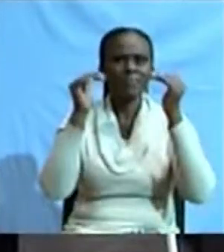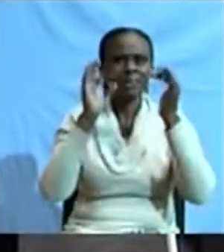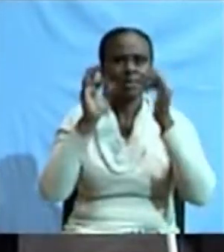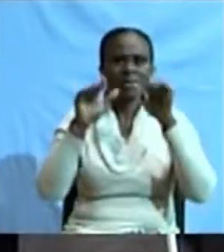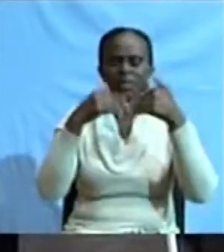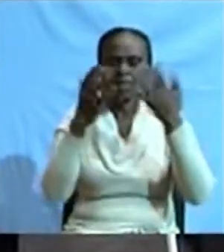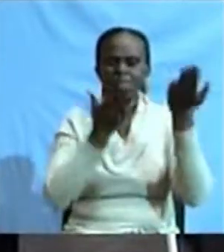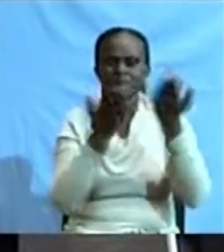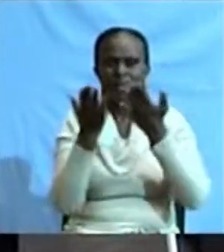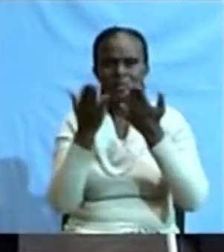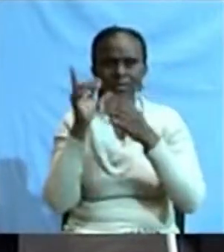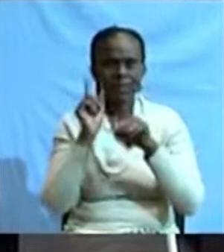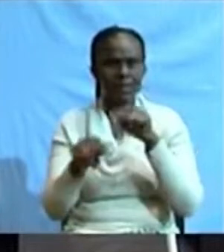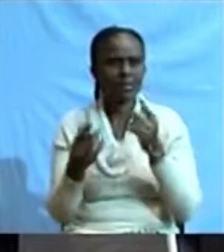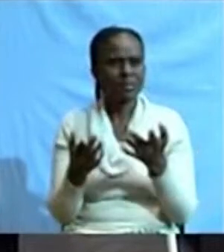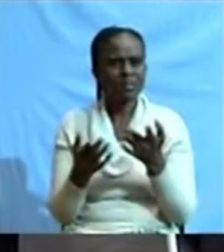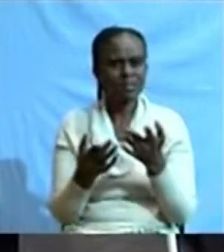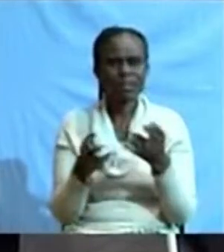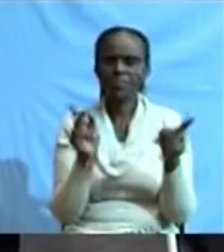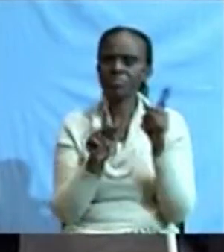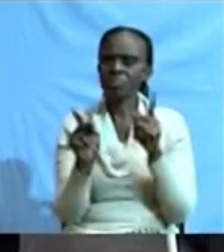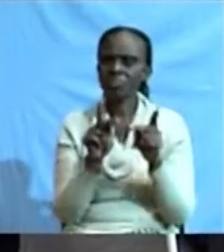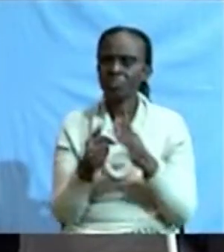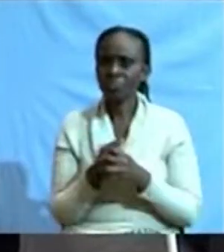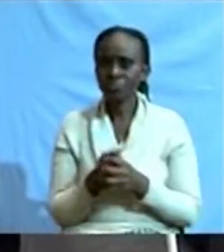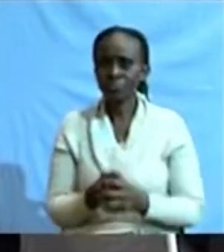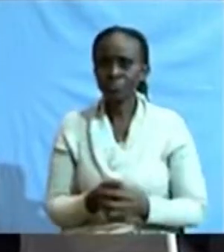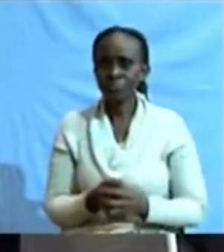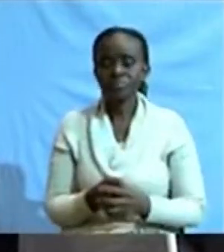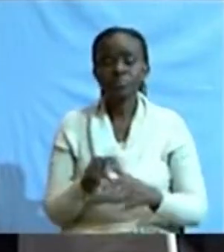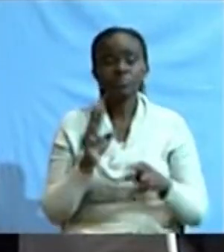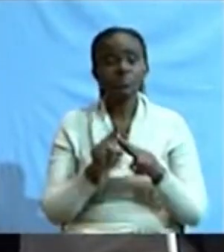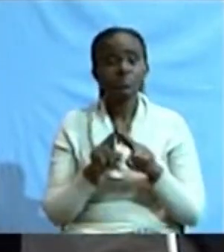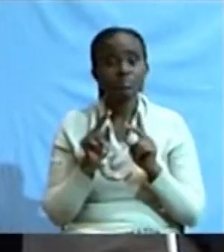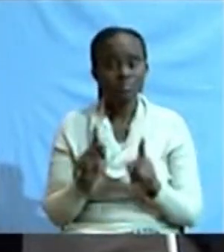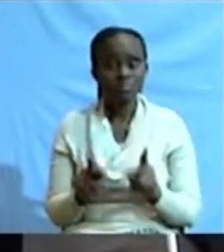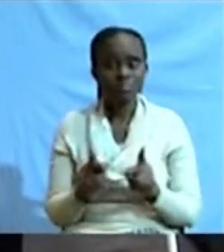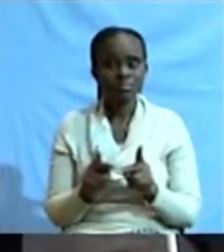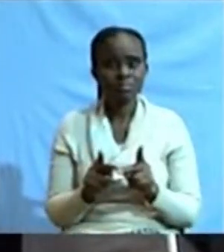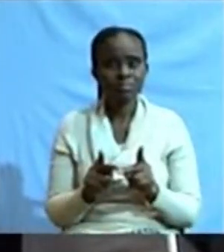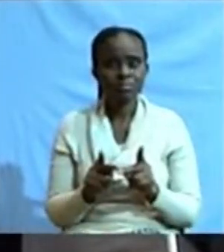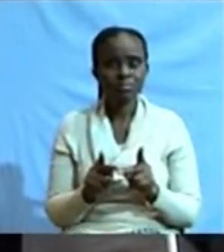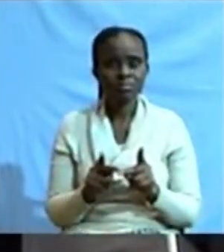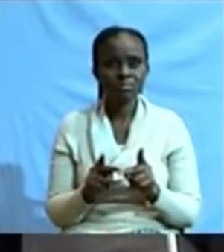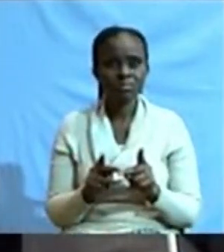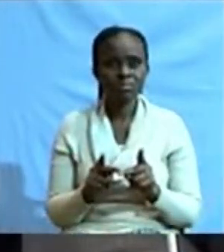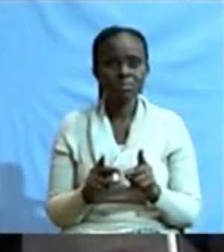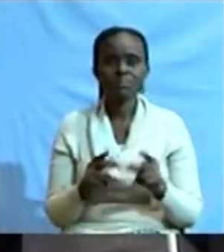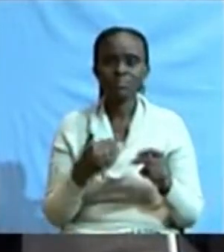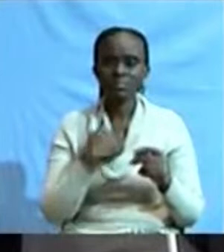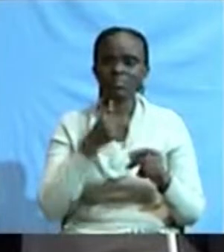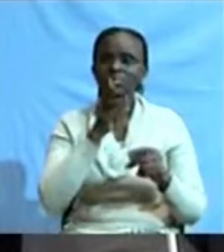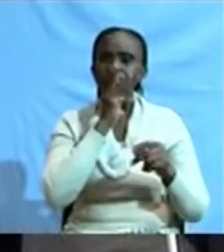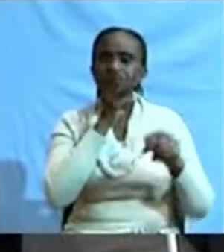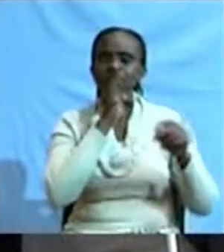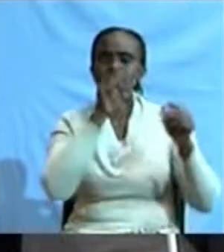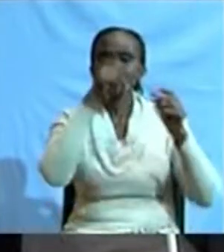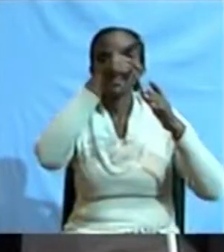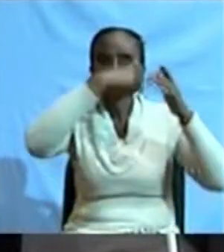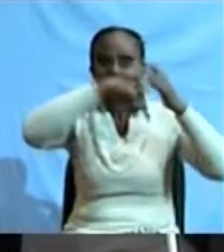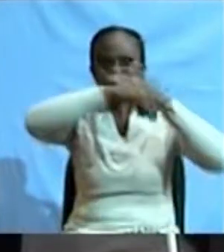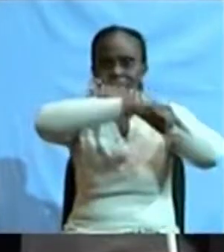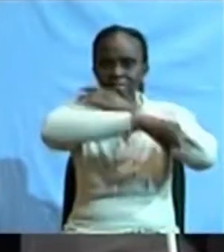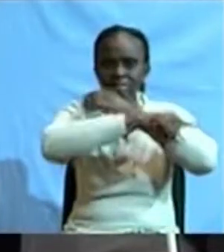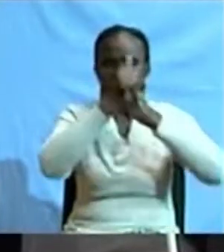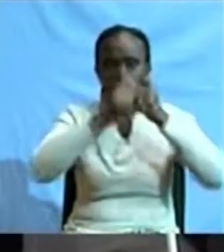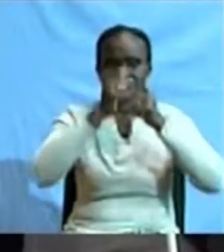the service to the people. Chair, there are boreholes that were supposed